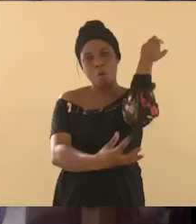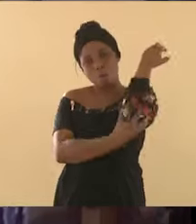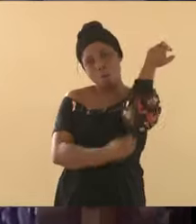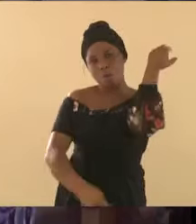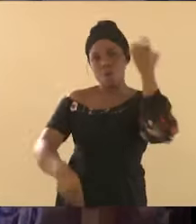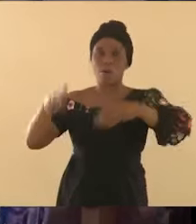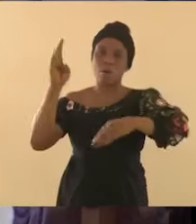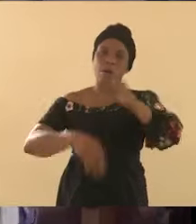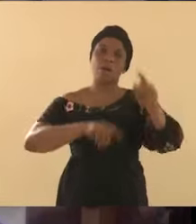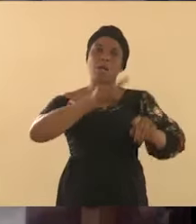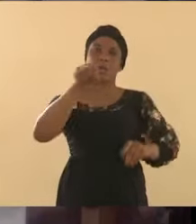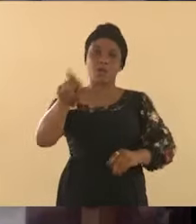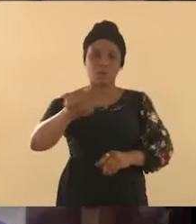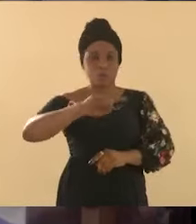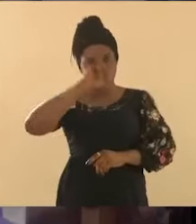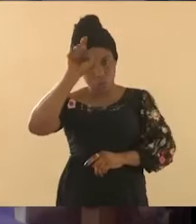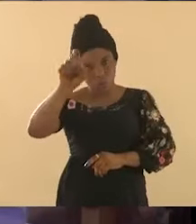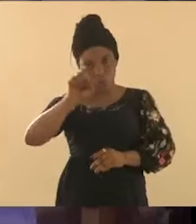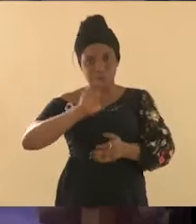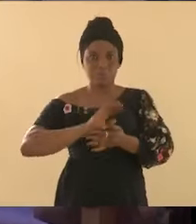more distressed than you?